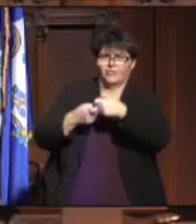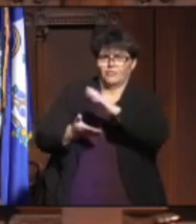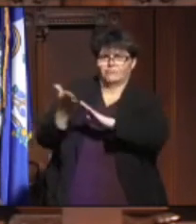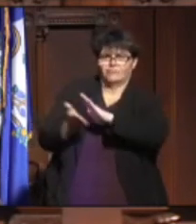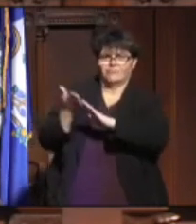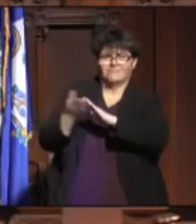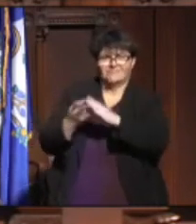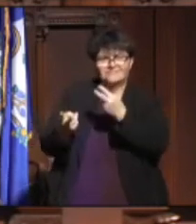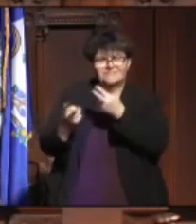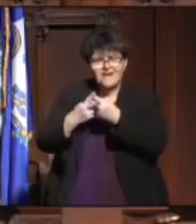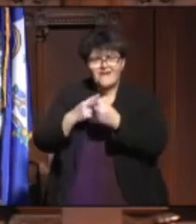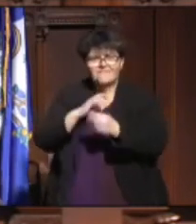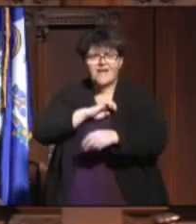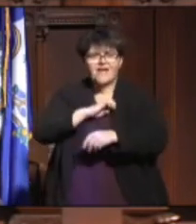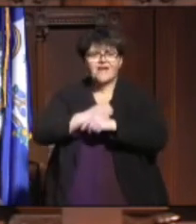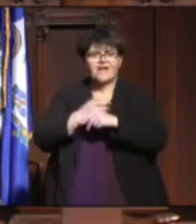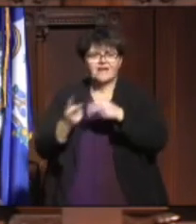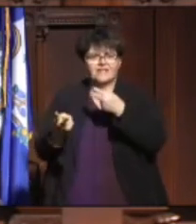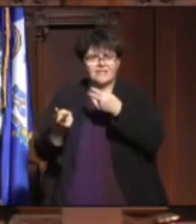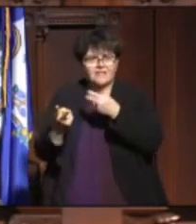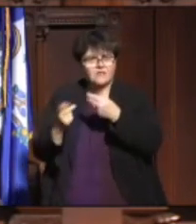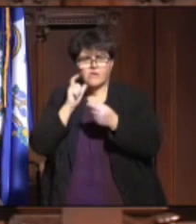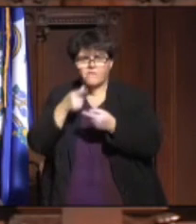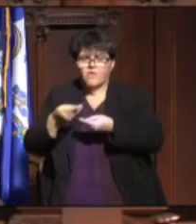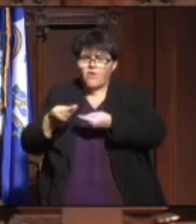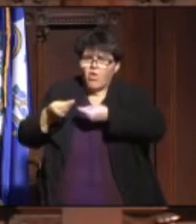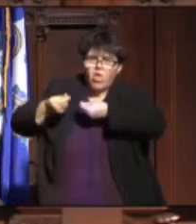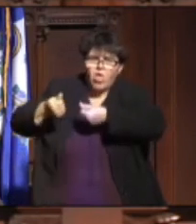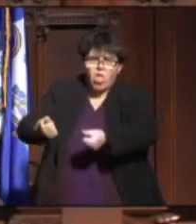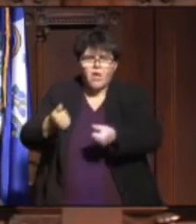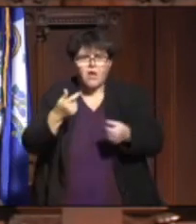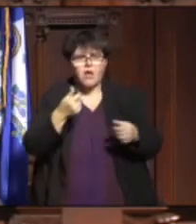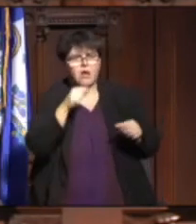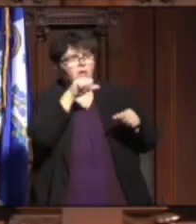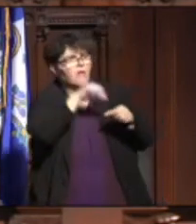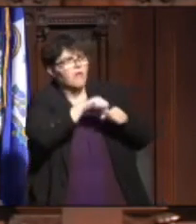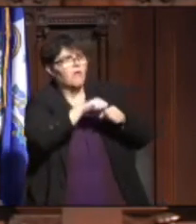reliable electric generating capacity for the foreseeable future.